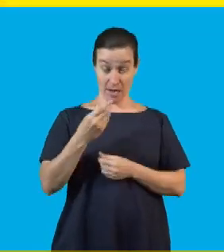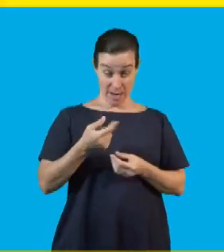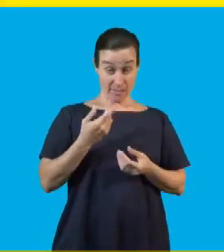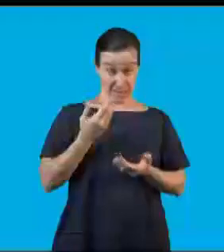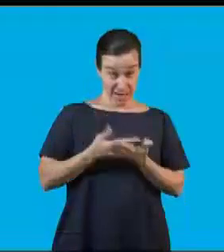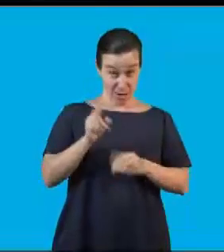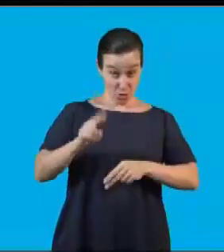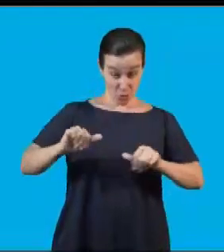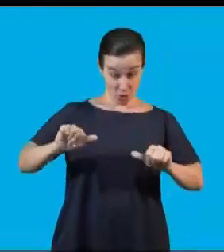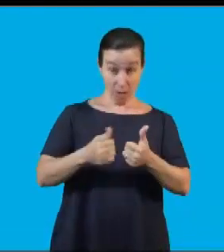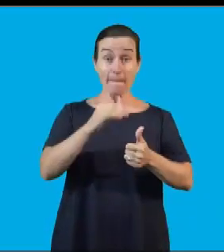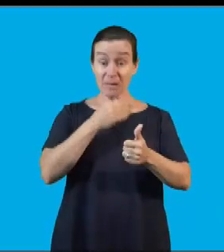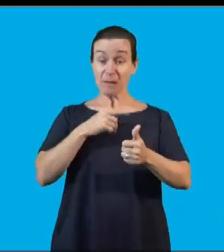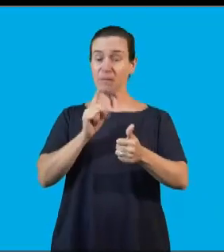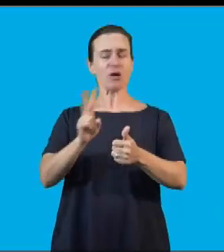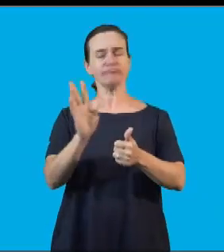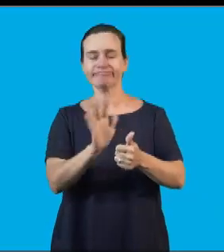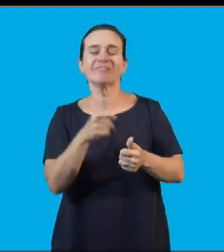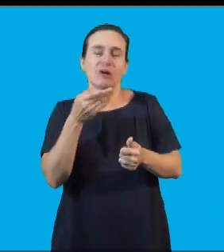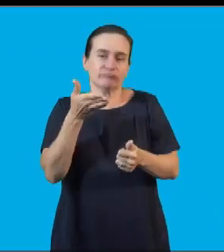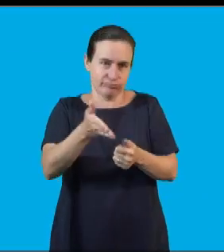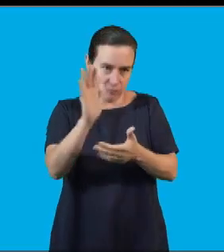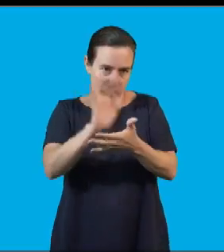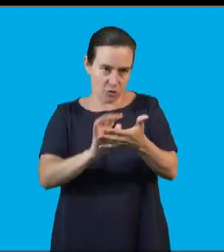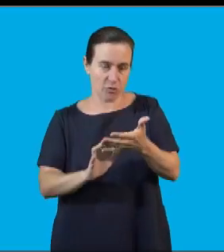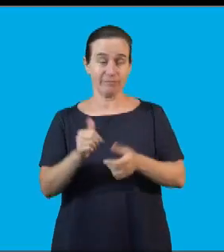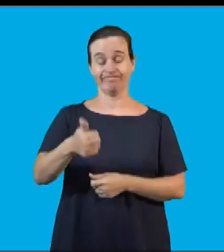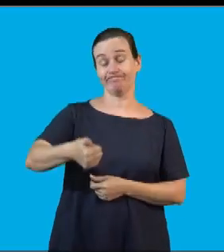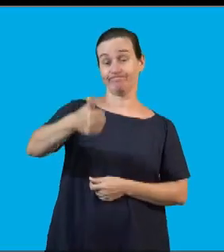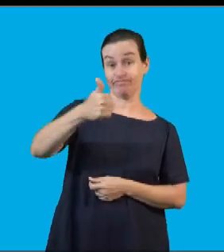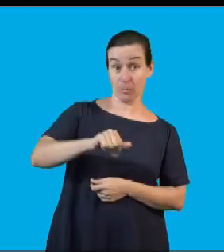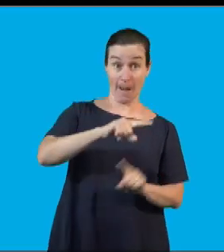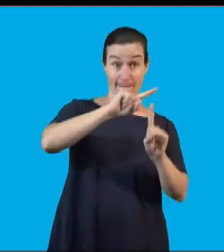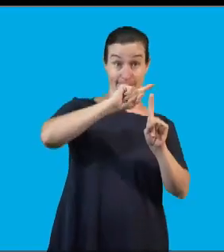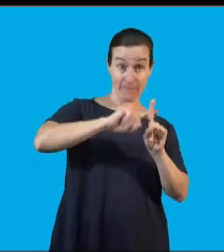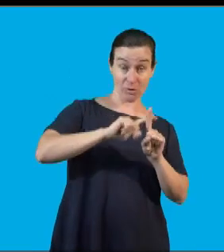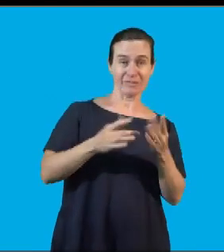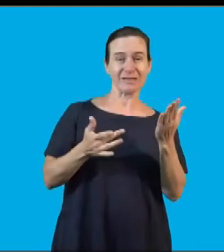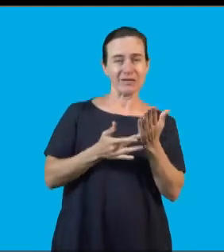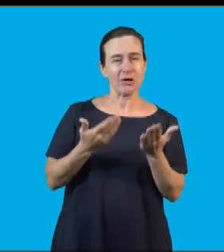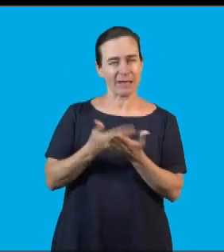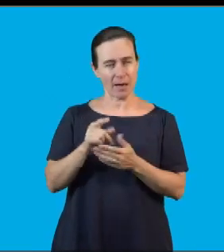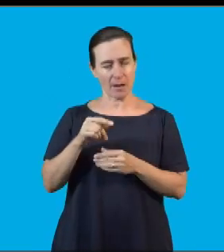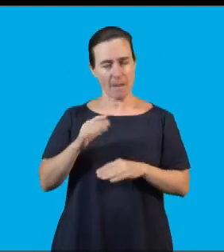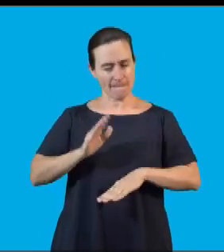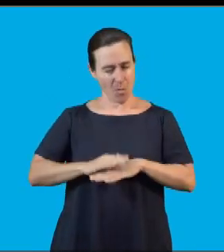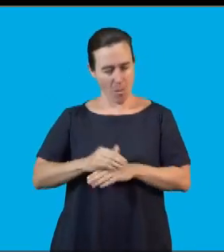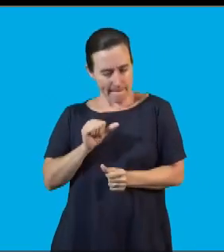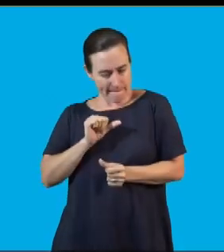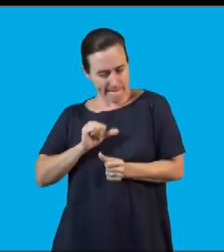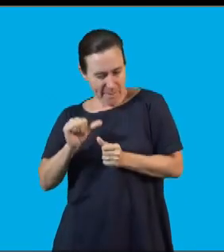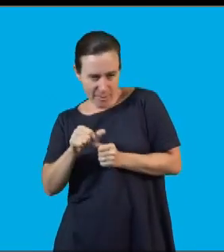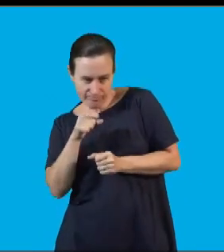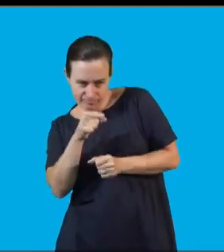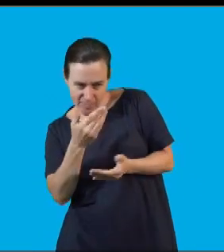question. On the positive side, technology allows for more accurate diagnosis and